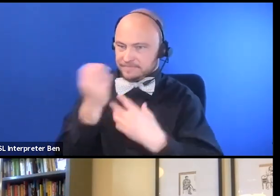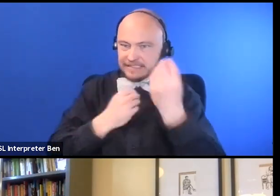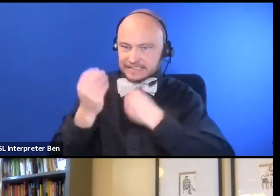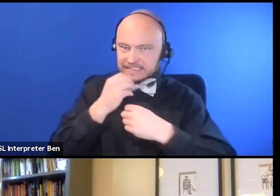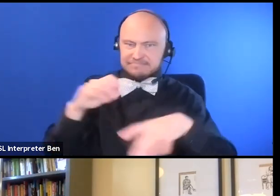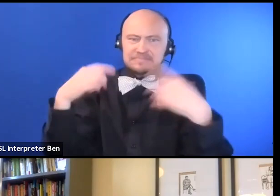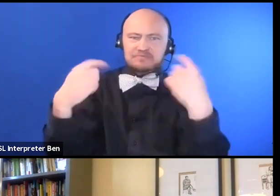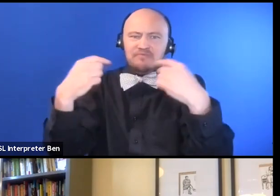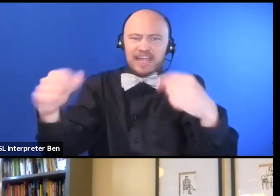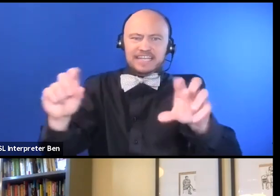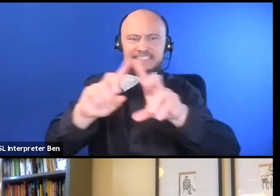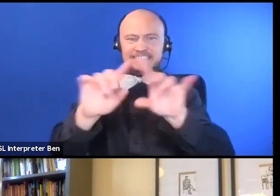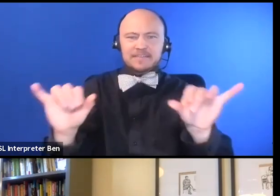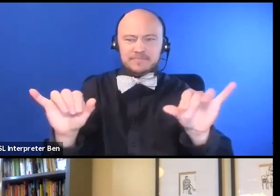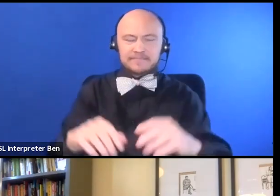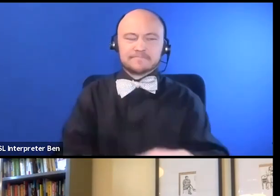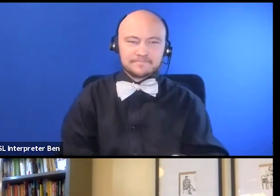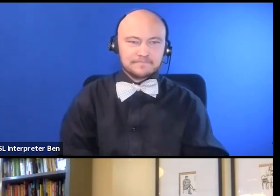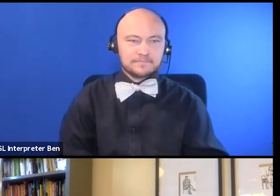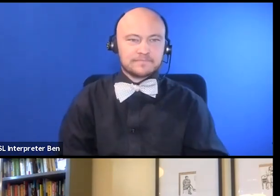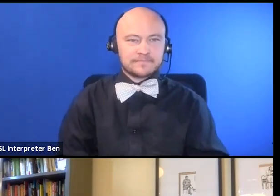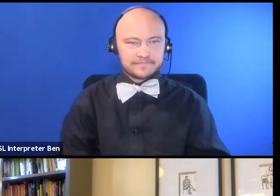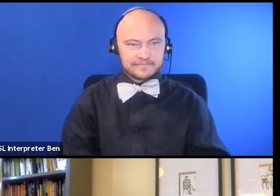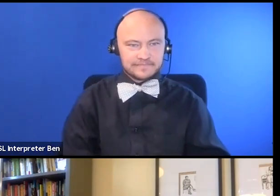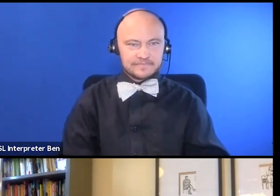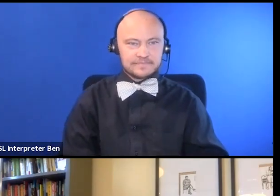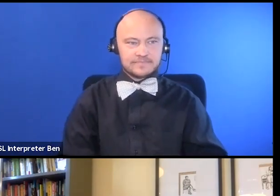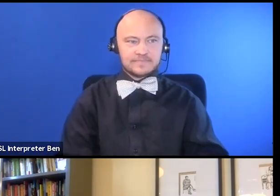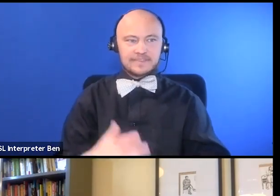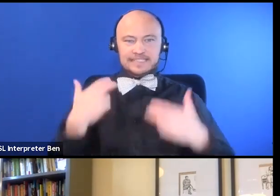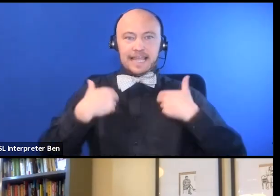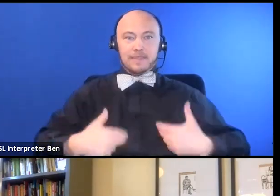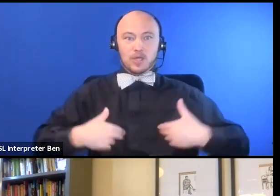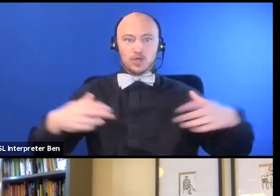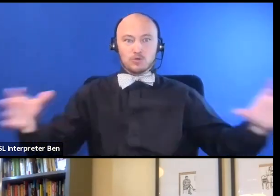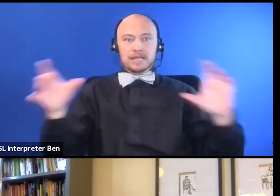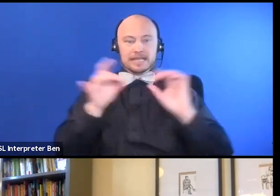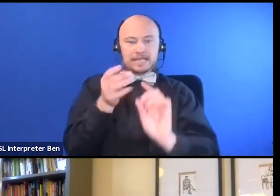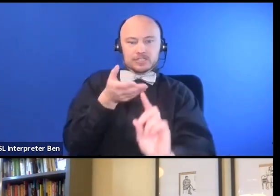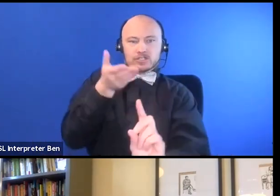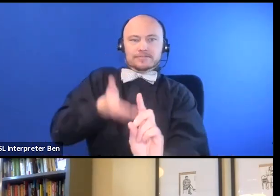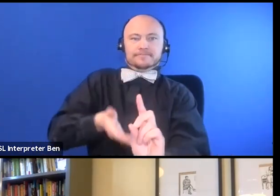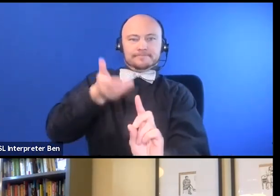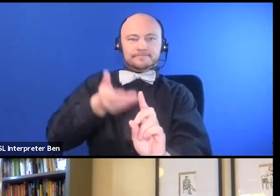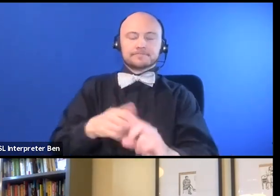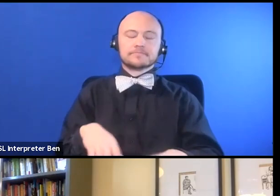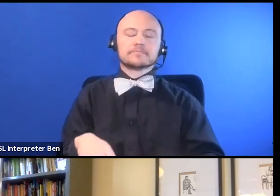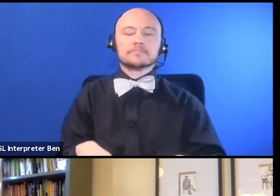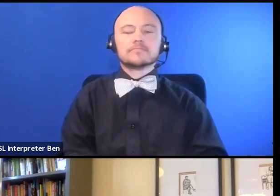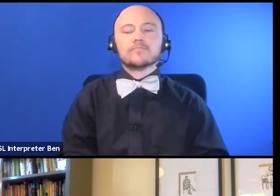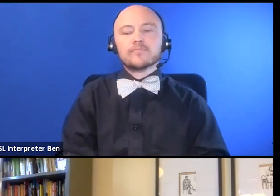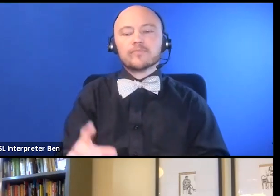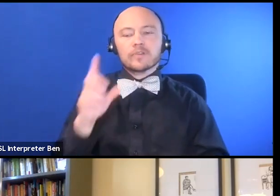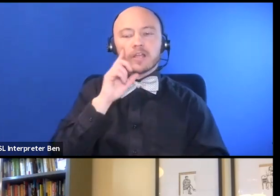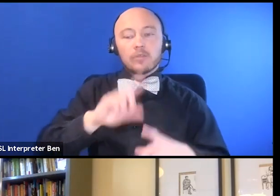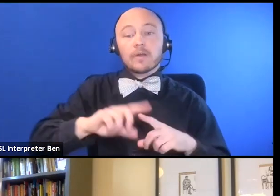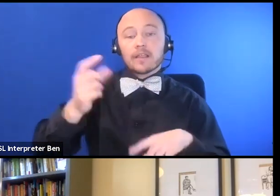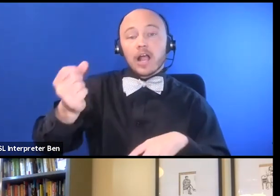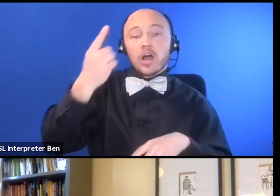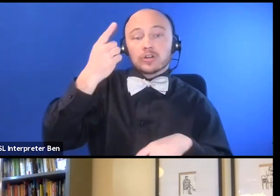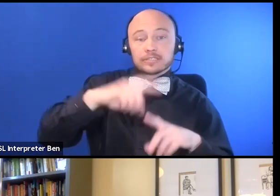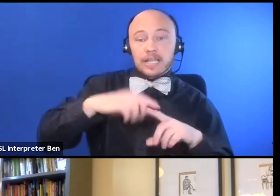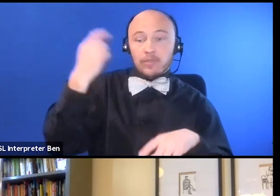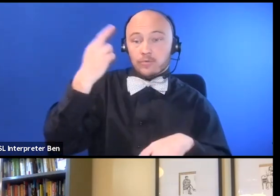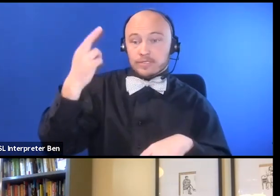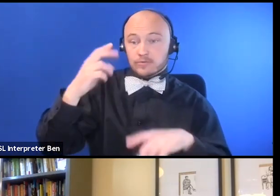fight at the same time. That's the nexus of human connection to me. But yeah, I think I understand the reason that we run